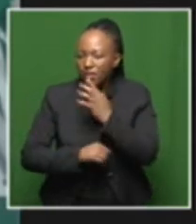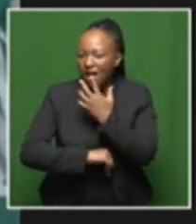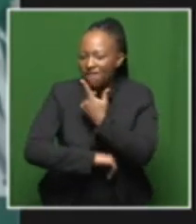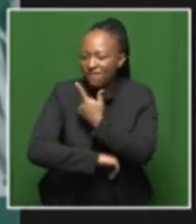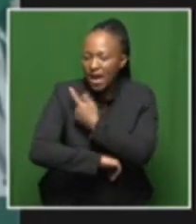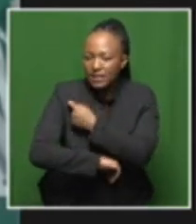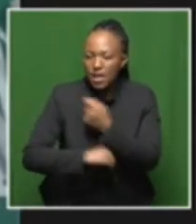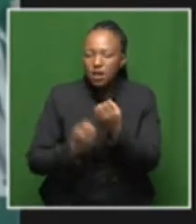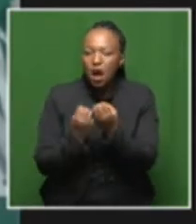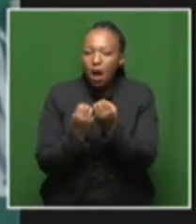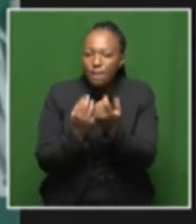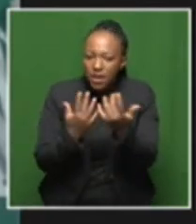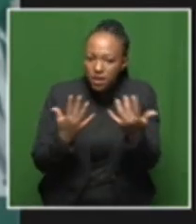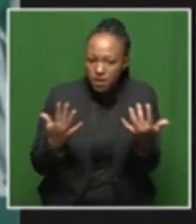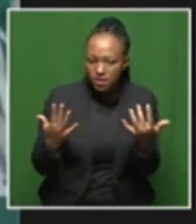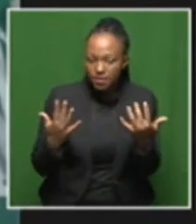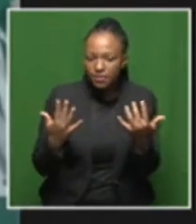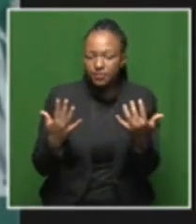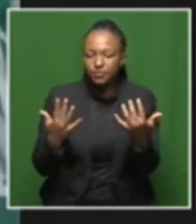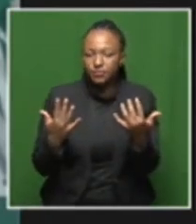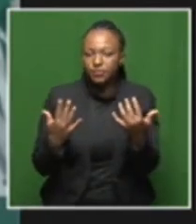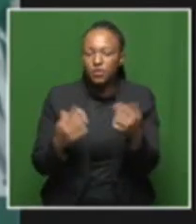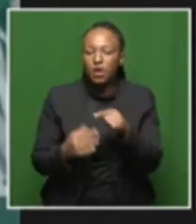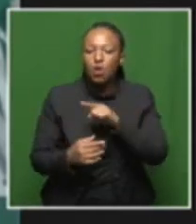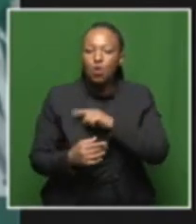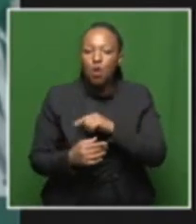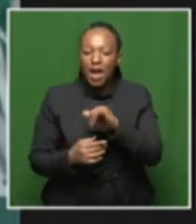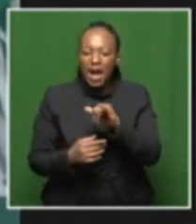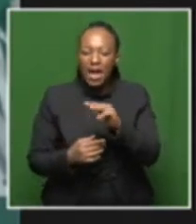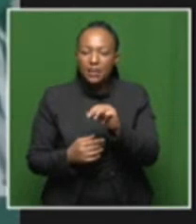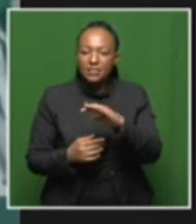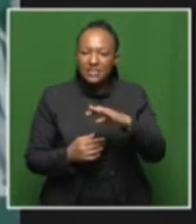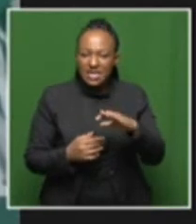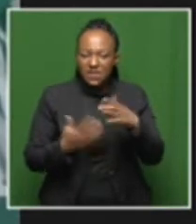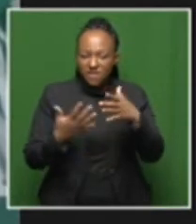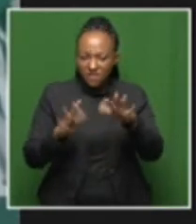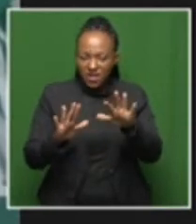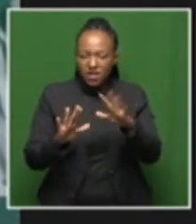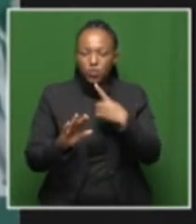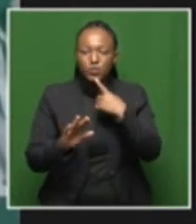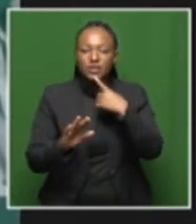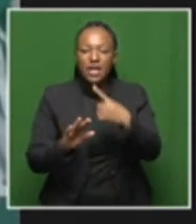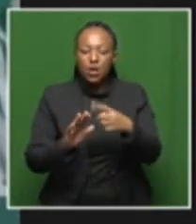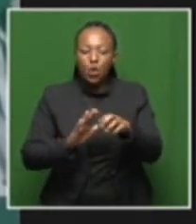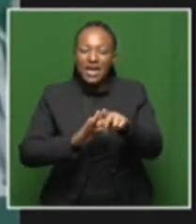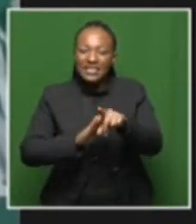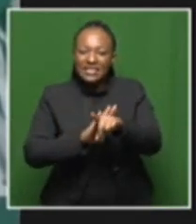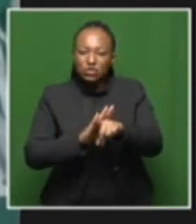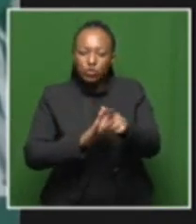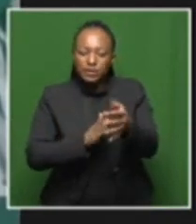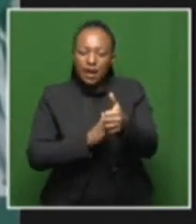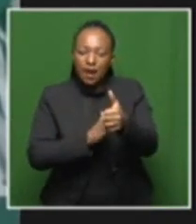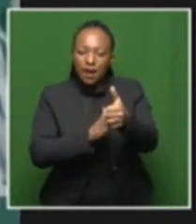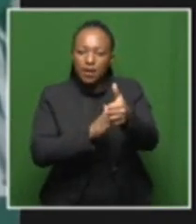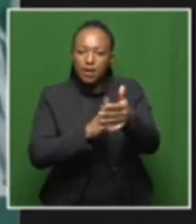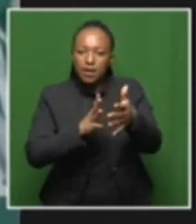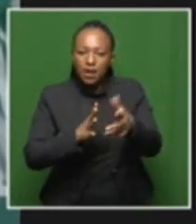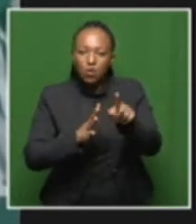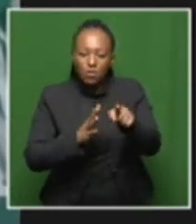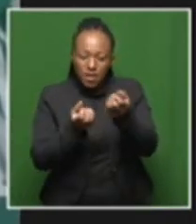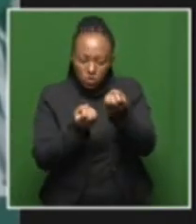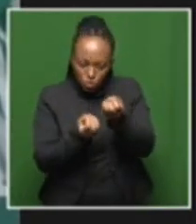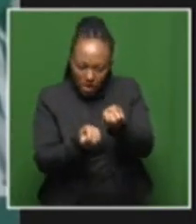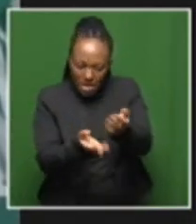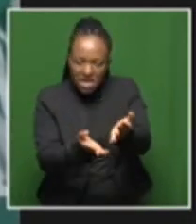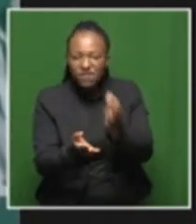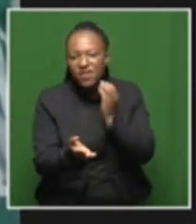vaccination numbers. And one of the things the IMC has said is that the district champions need to be given this information to say,